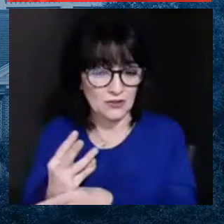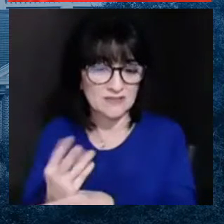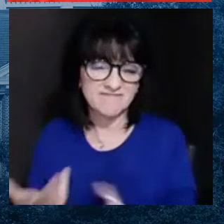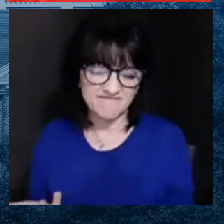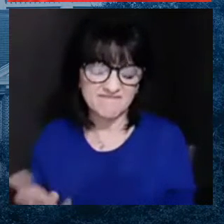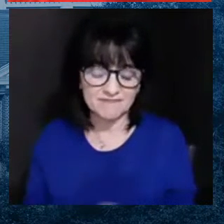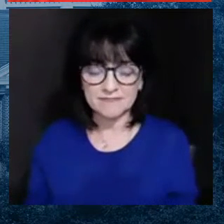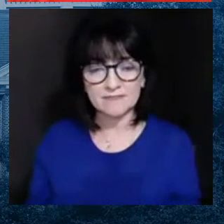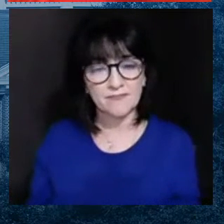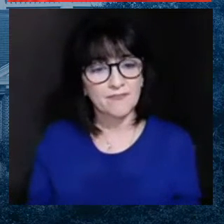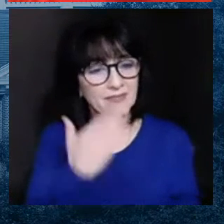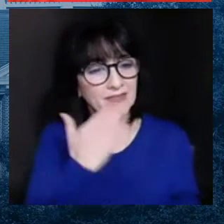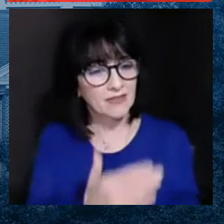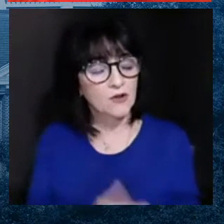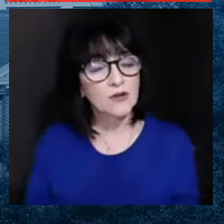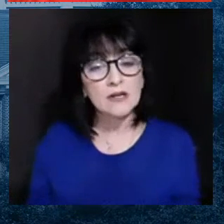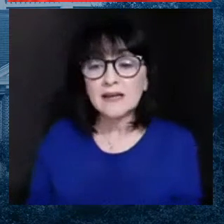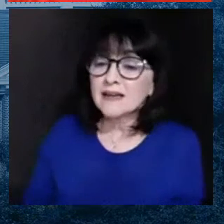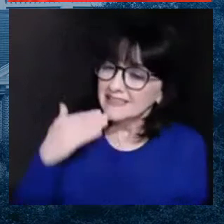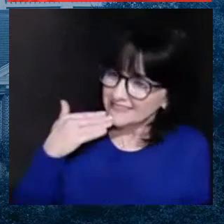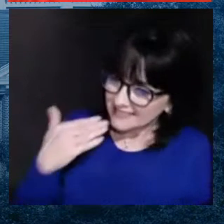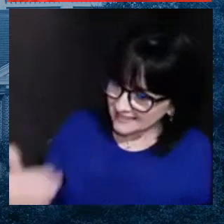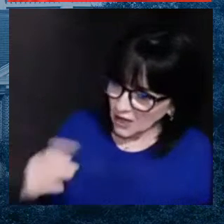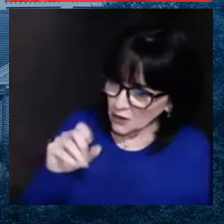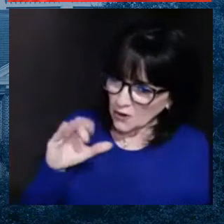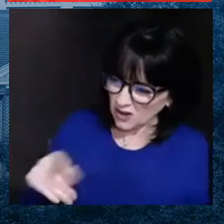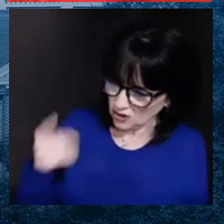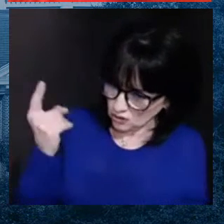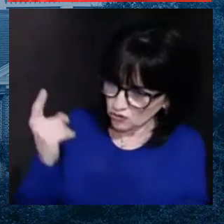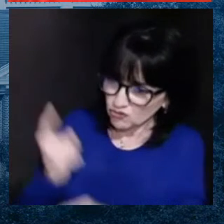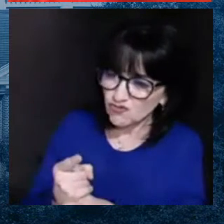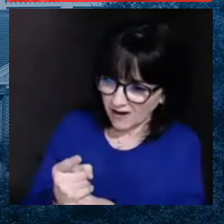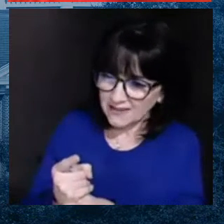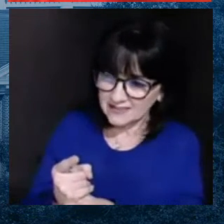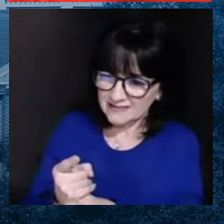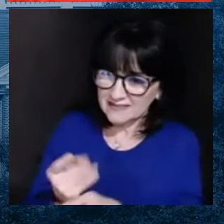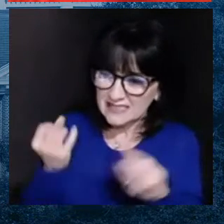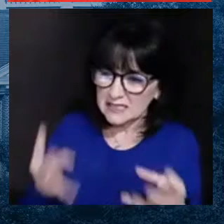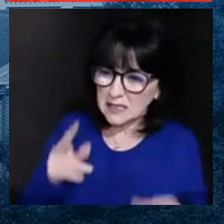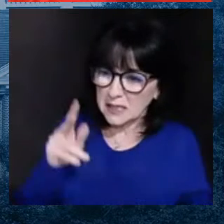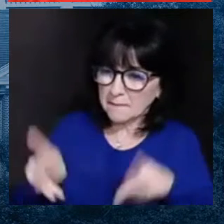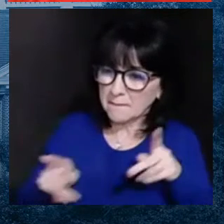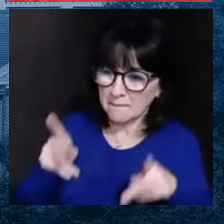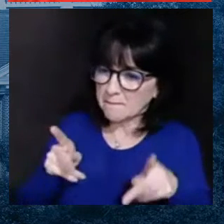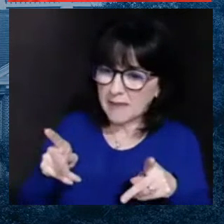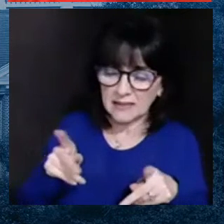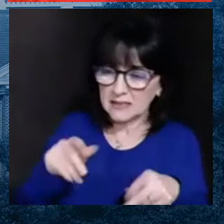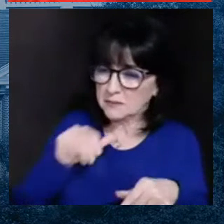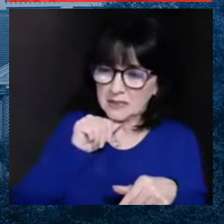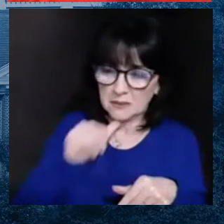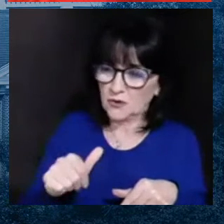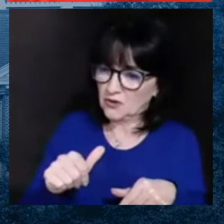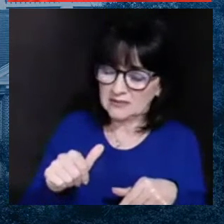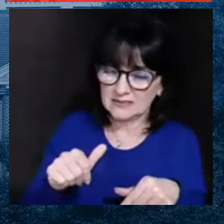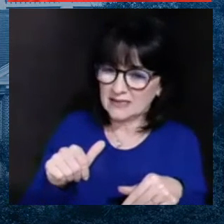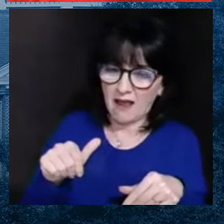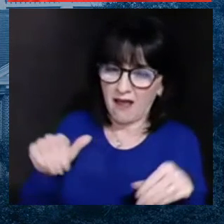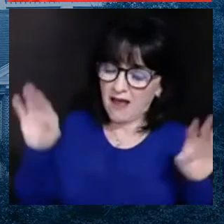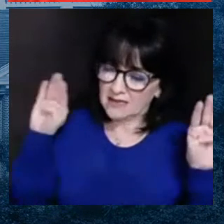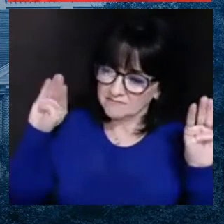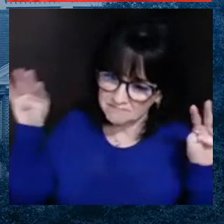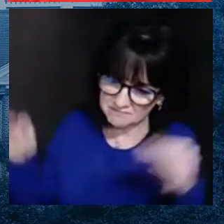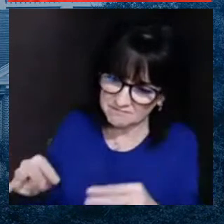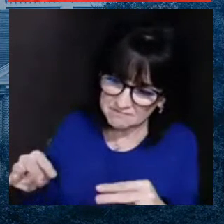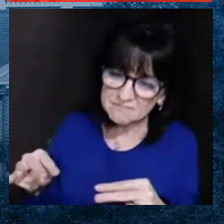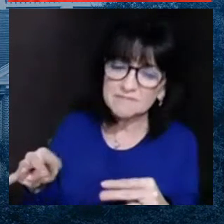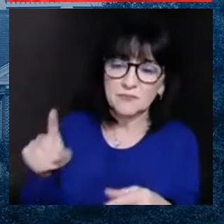of your association, behavioral health professionals, don't get the recognition maybe that they deserve, but they will now as a result of this